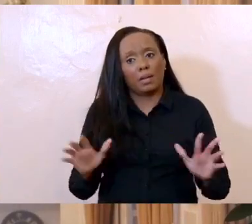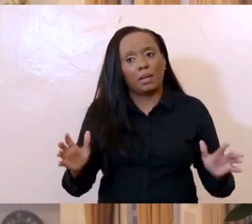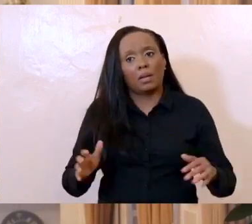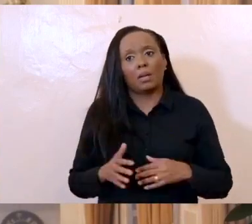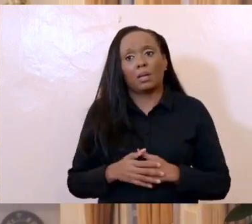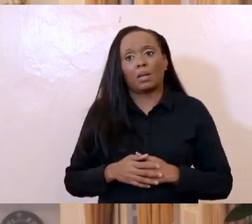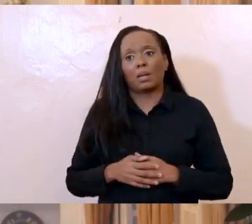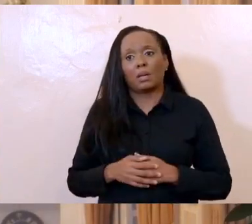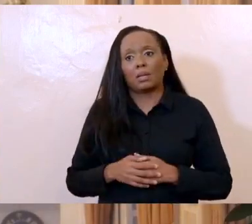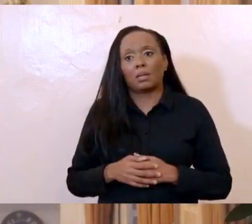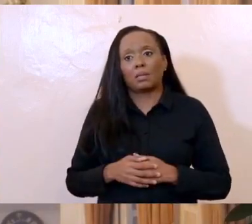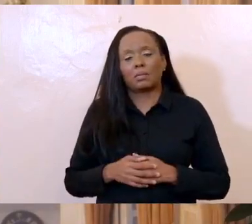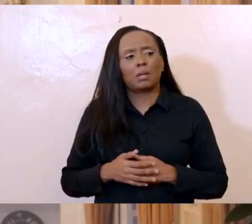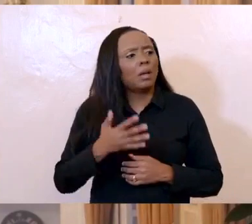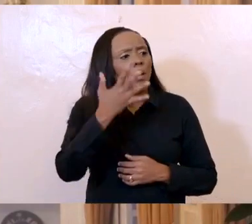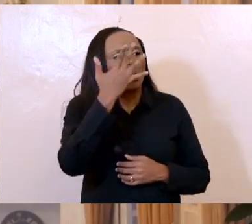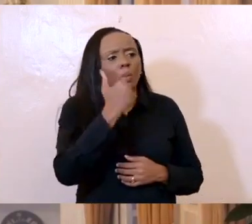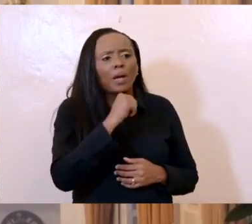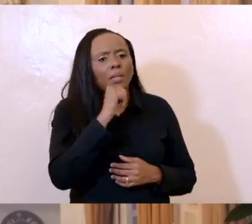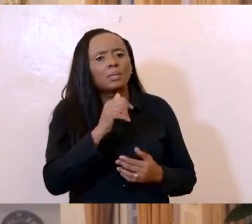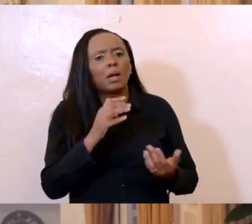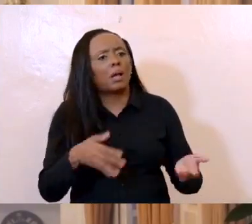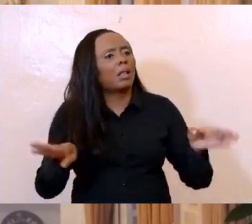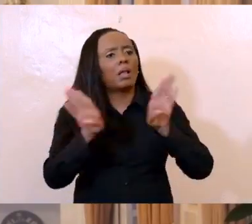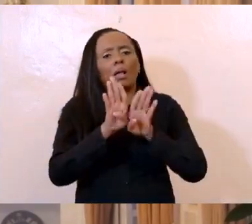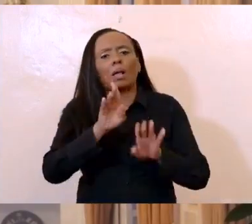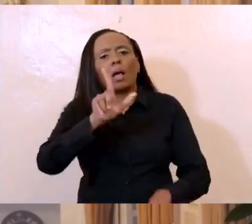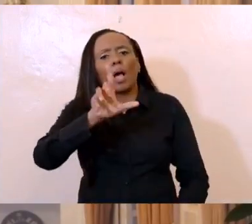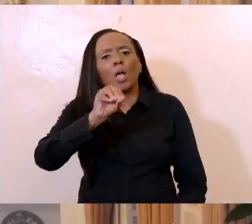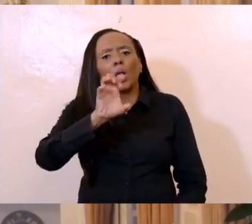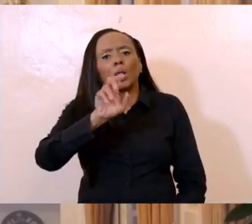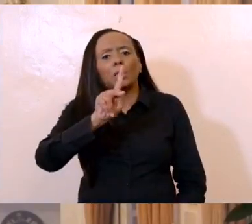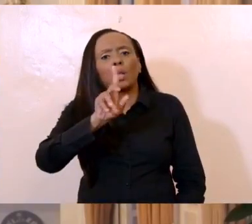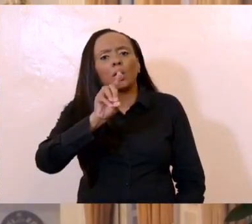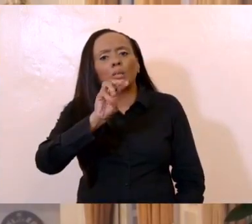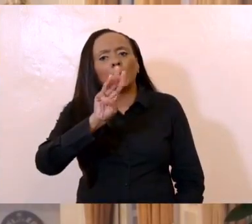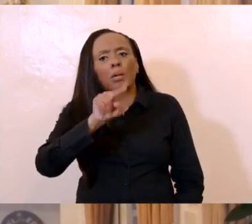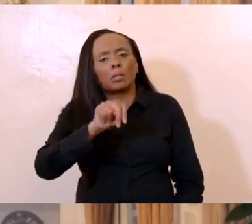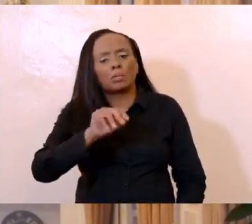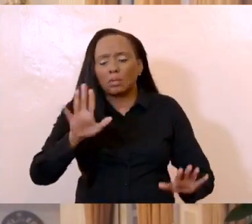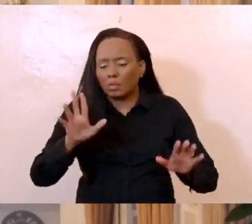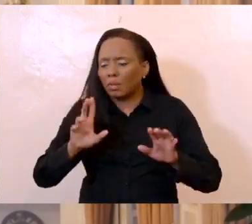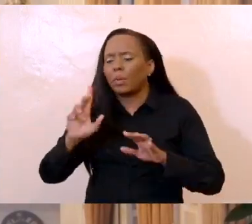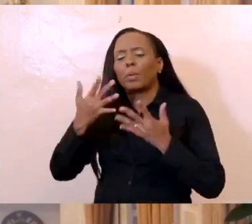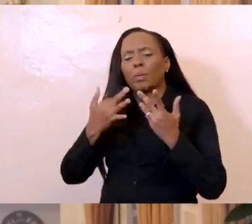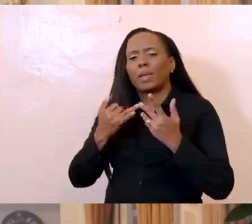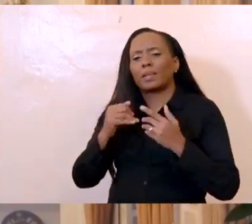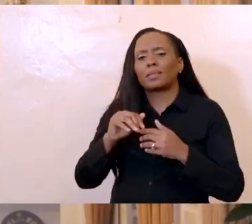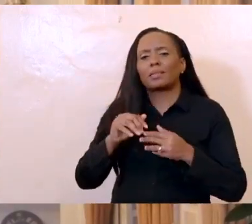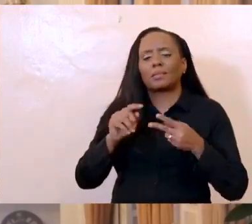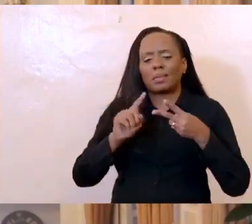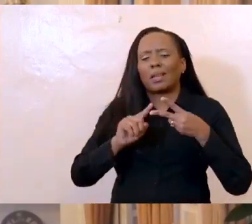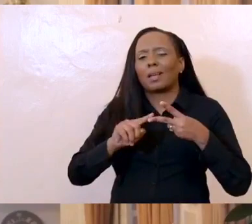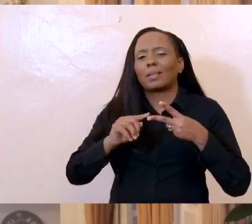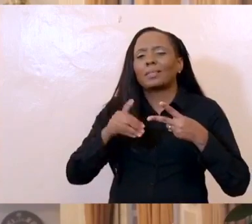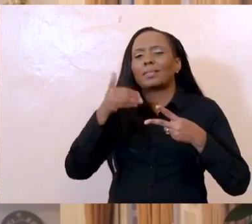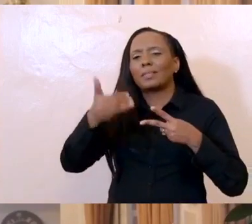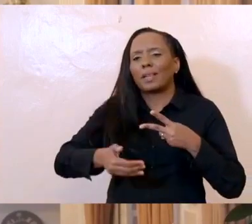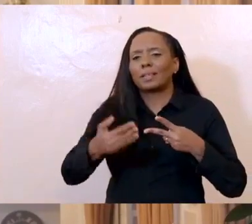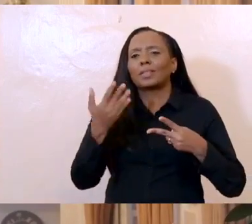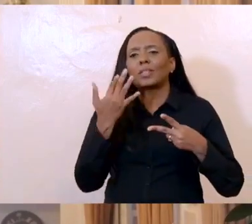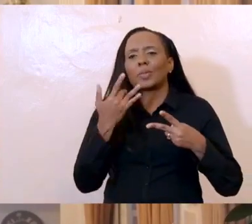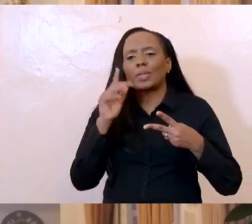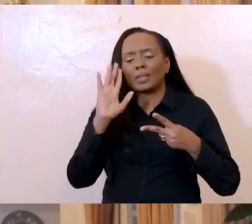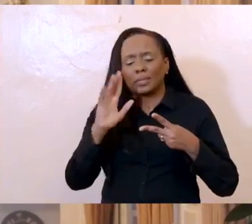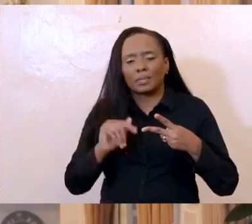Point... Sorry? Why not a lockdown? No, I was answering that question first. I will answer the question on